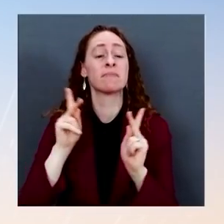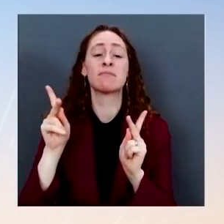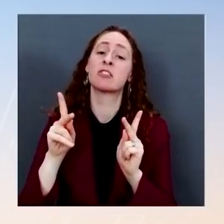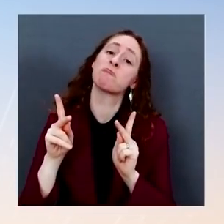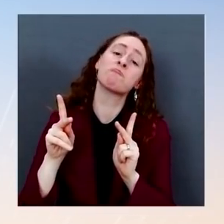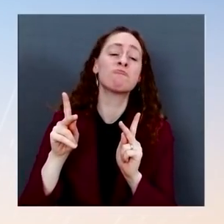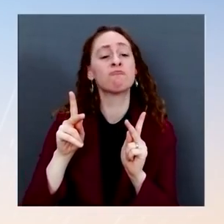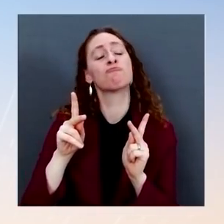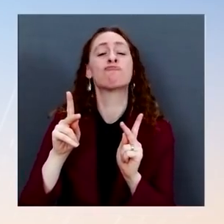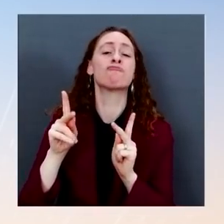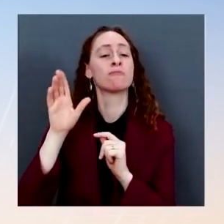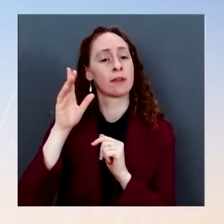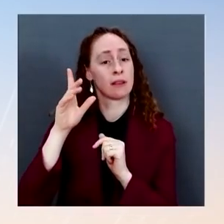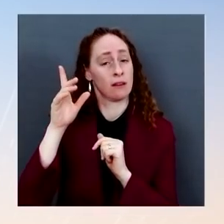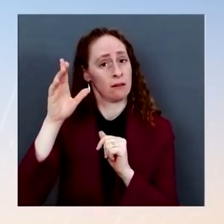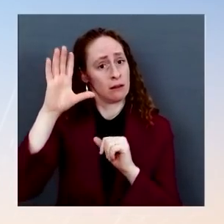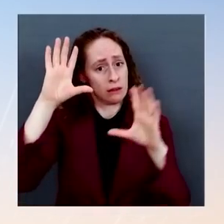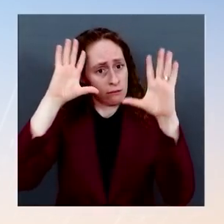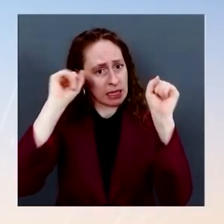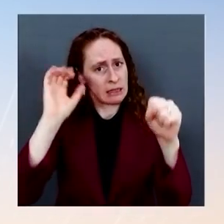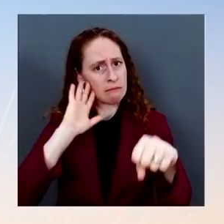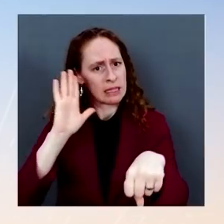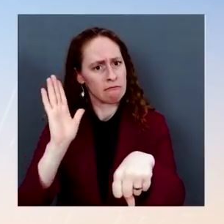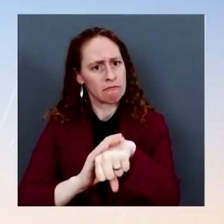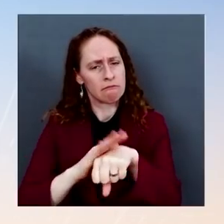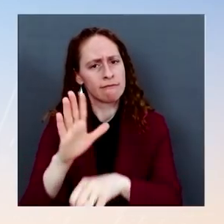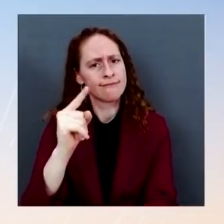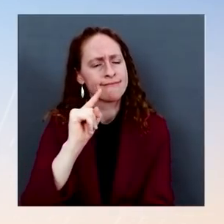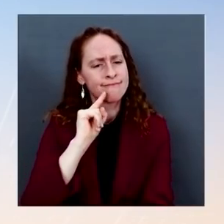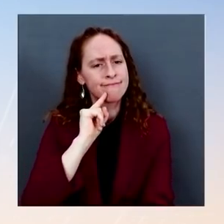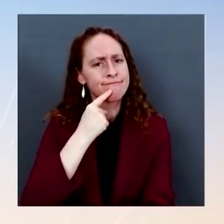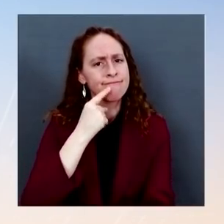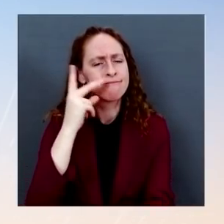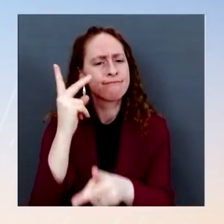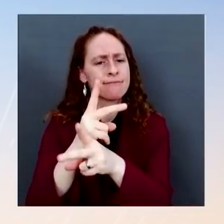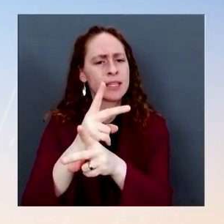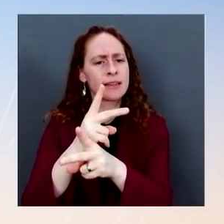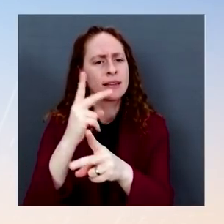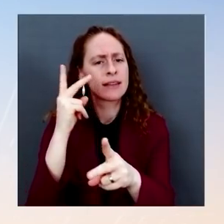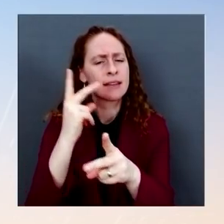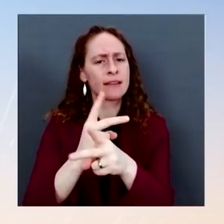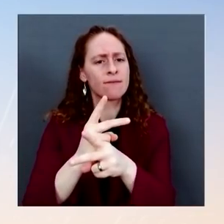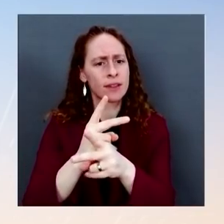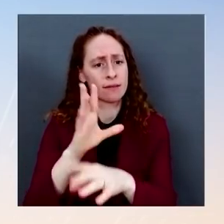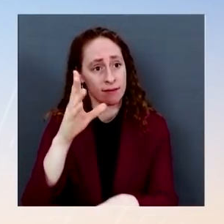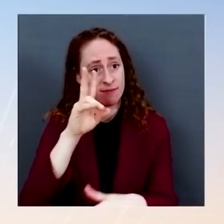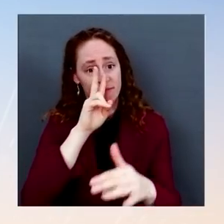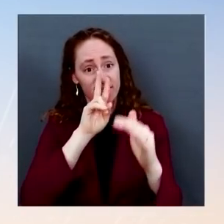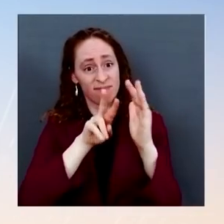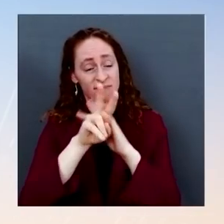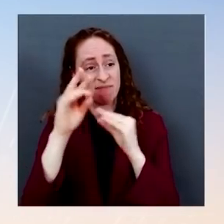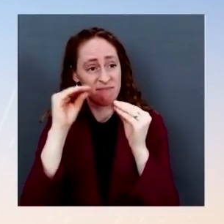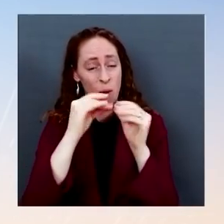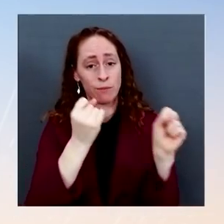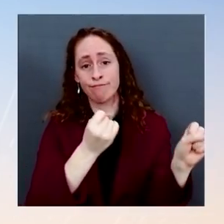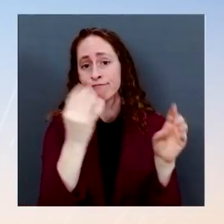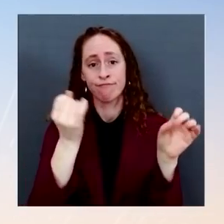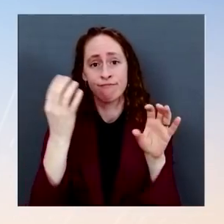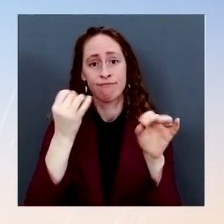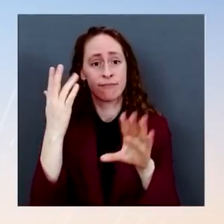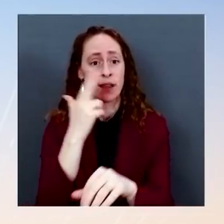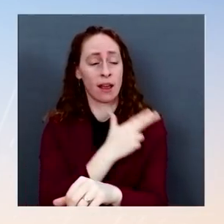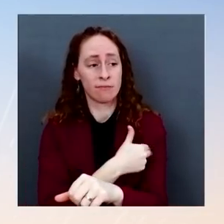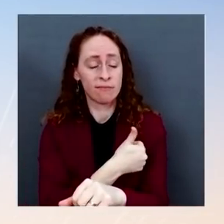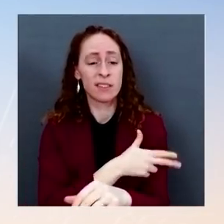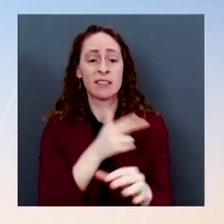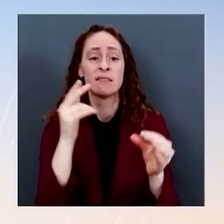to drive hospitalizations and deaths. That is not trying to scare people, or maybe it is trying to make clear to people in the country what the risks